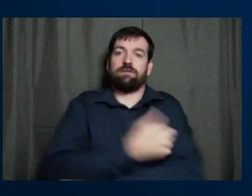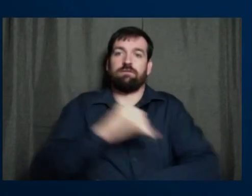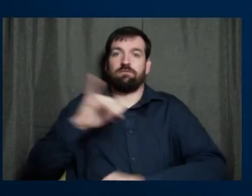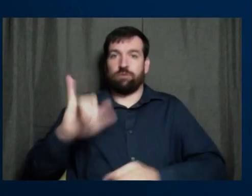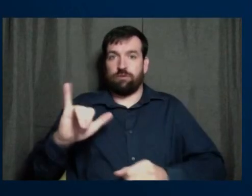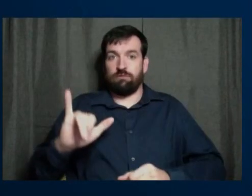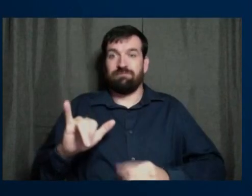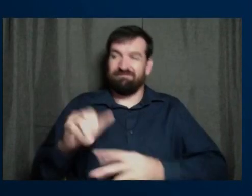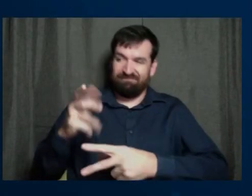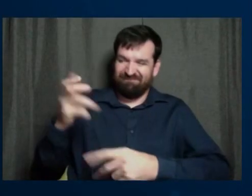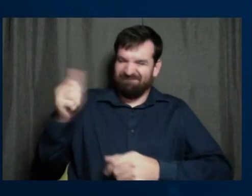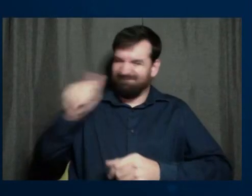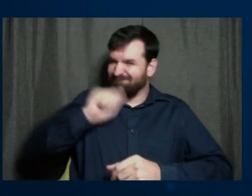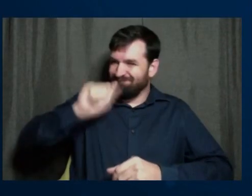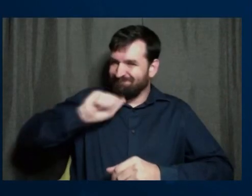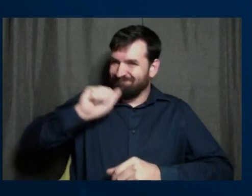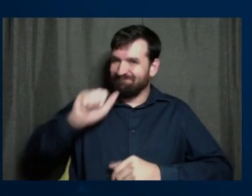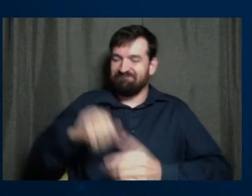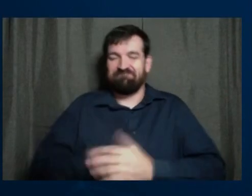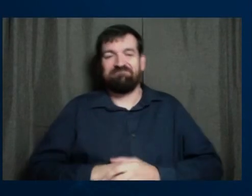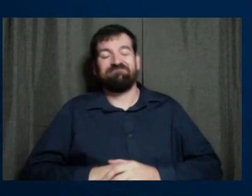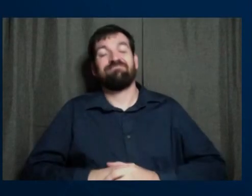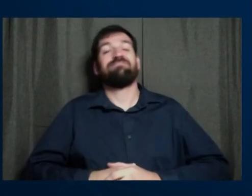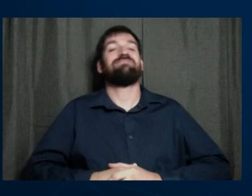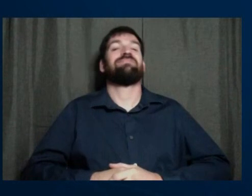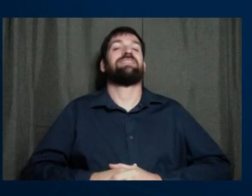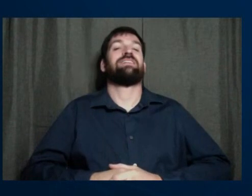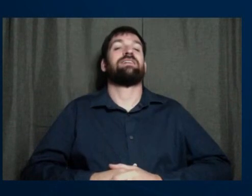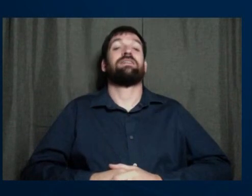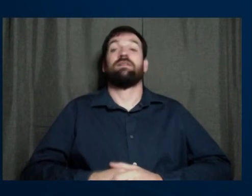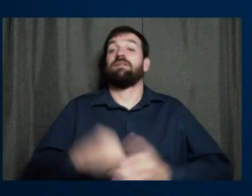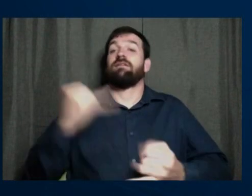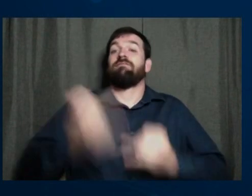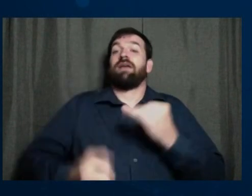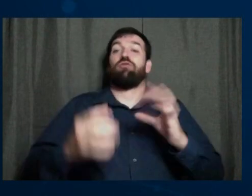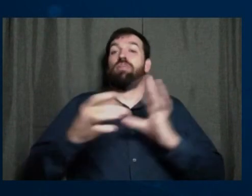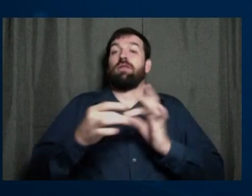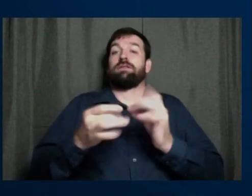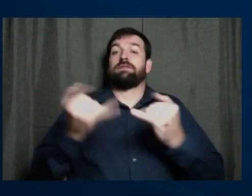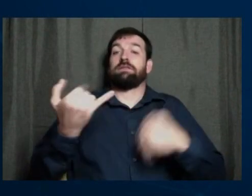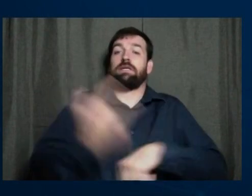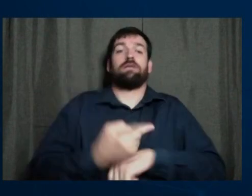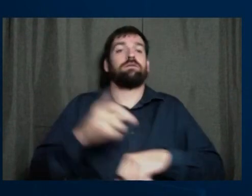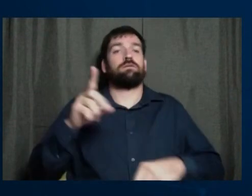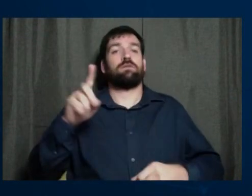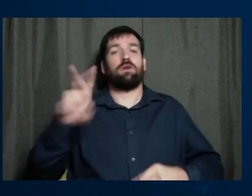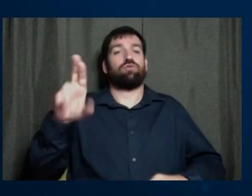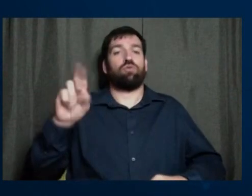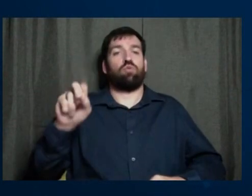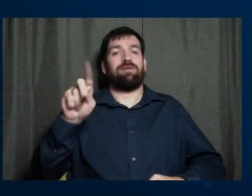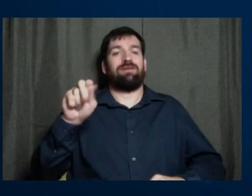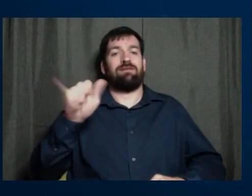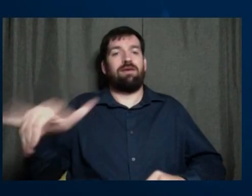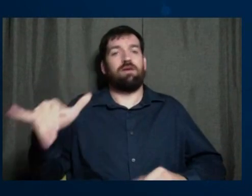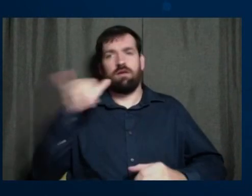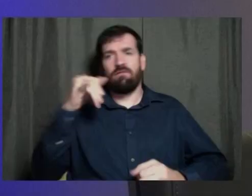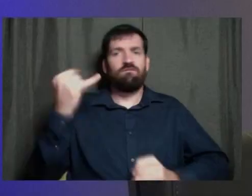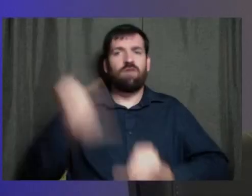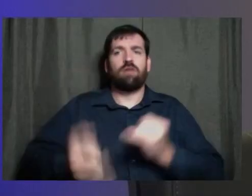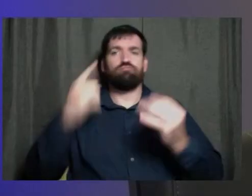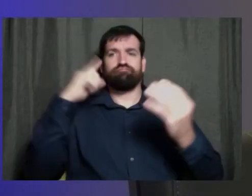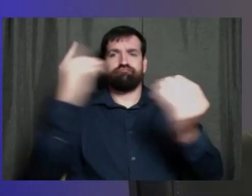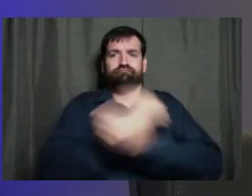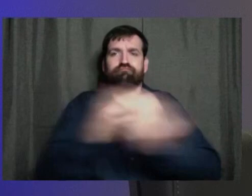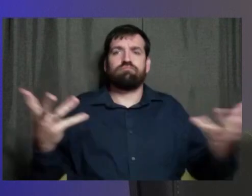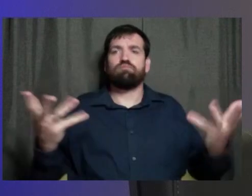get you vaccinated, right? All right, so we're going to get to our final thoughts today. Dr. Oday, what do you just really want the biggest takeaway for folks to be today